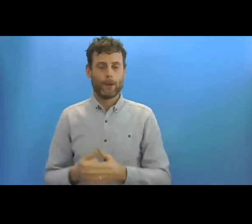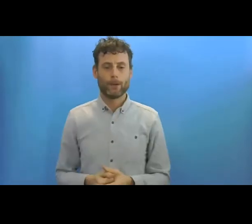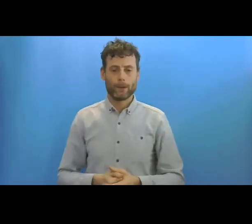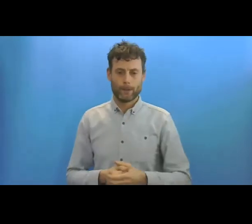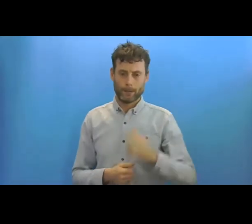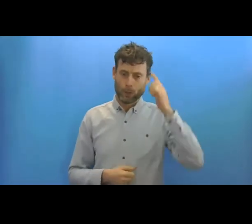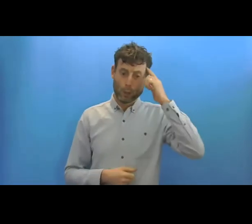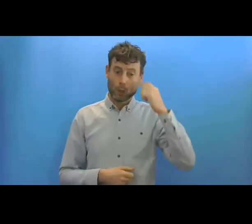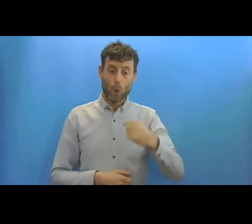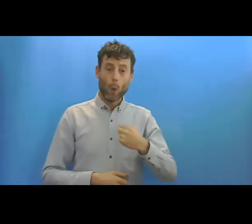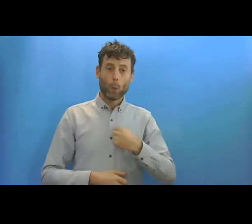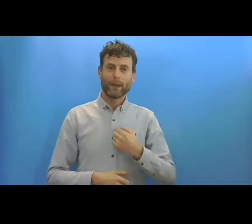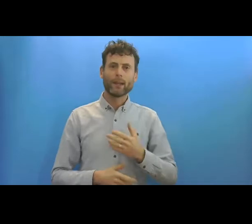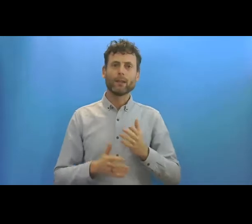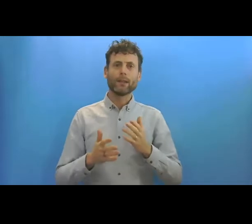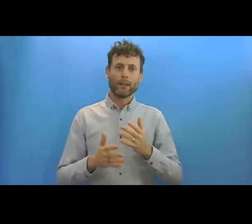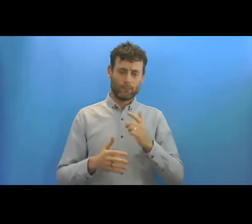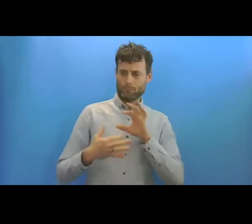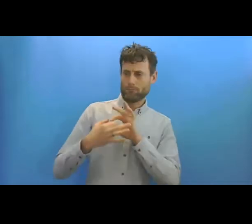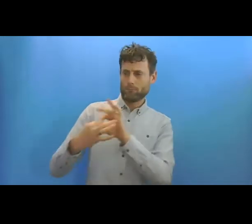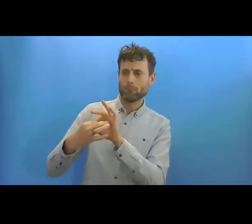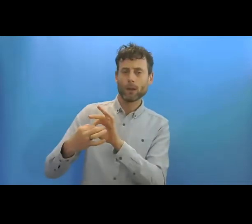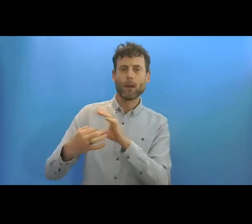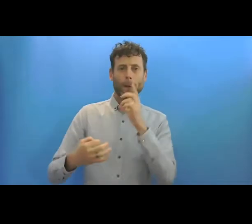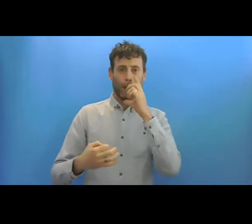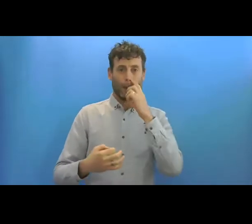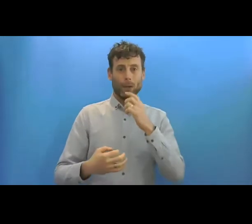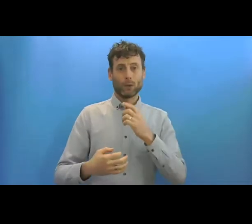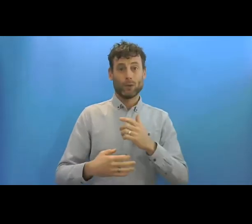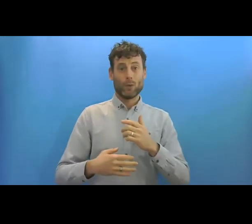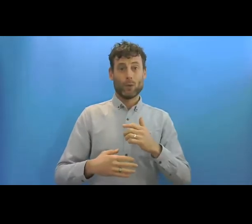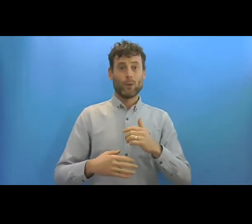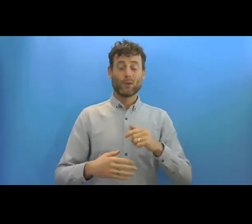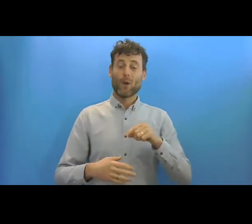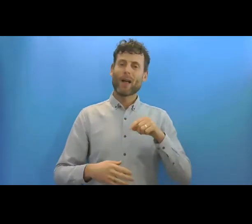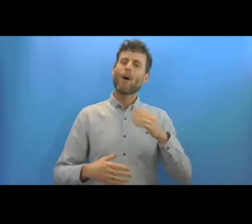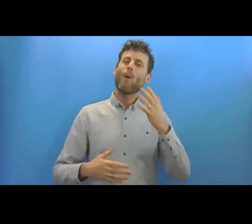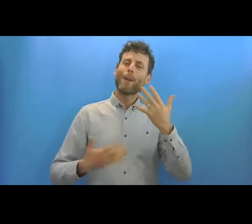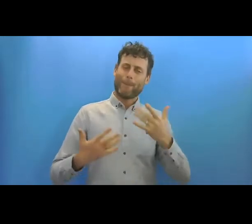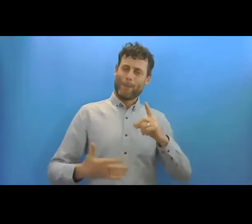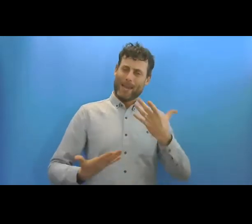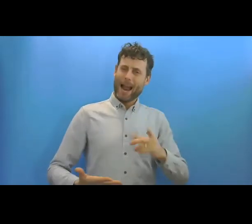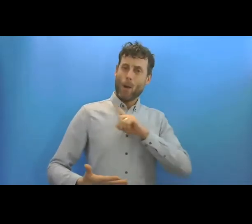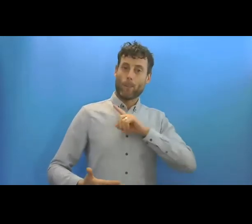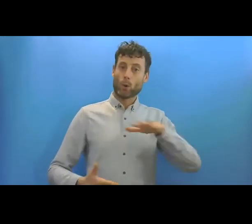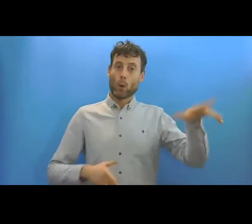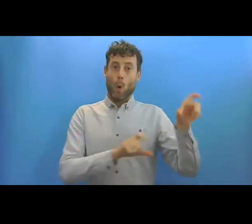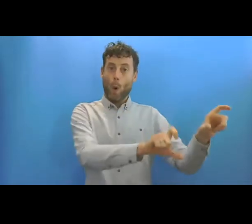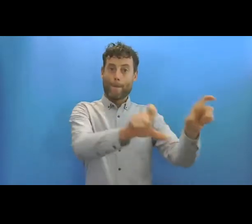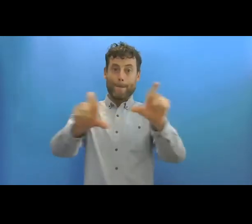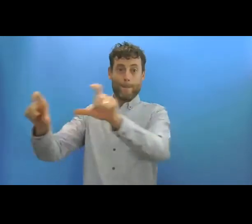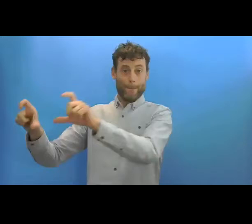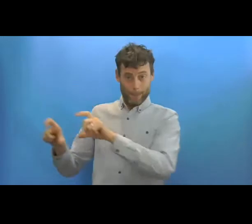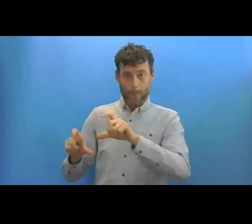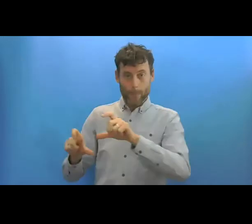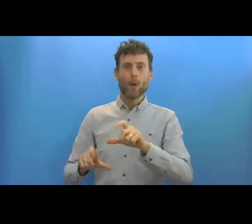in a building or anything like that, which has really helped during the pandemic. We've just been able to focus on our work. But